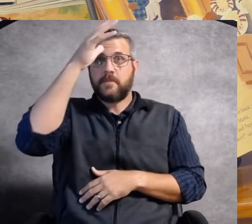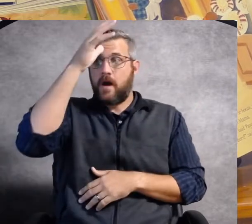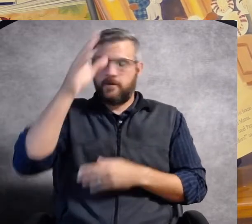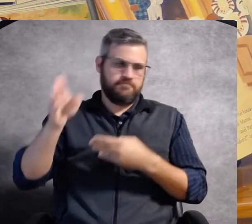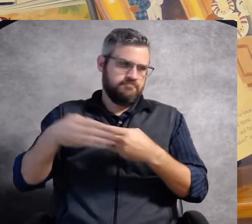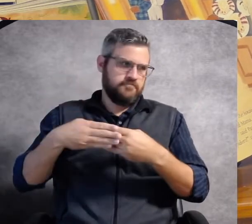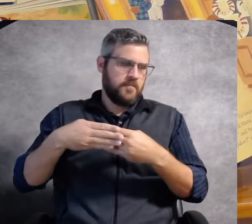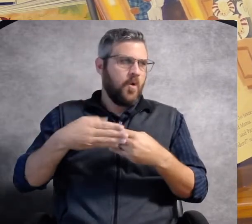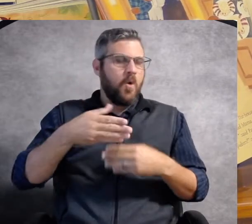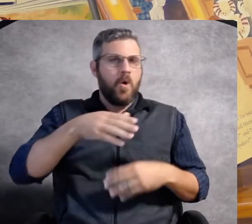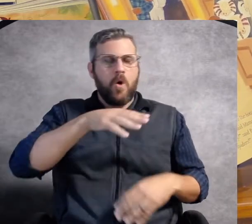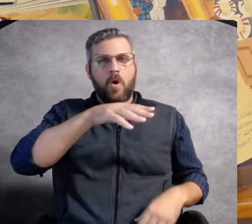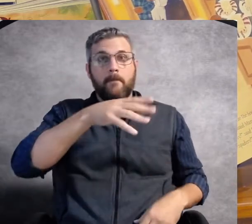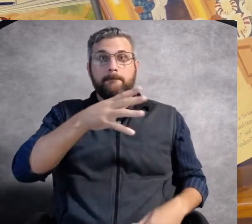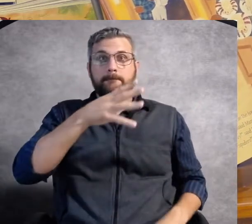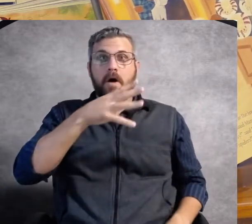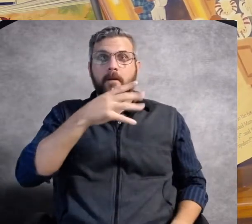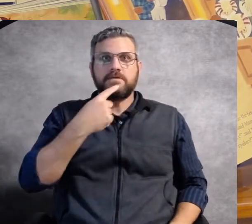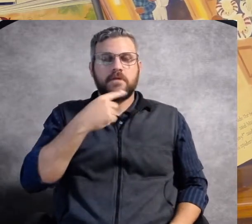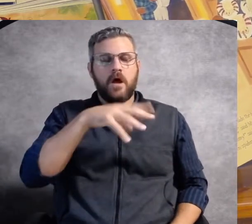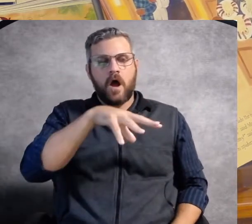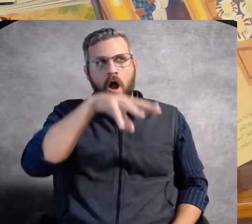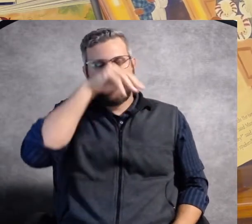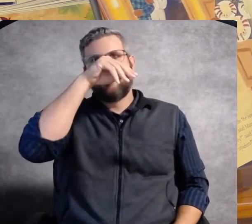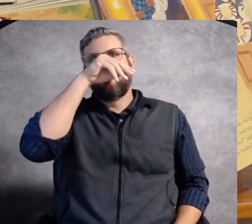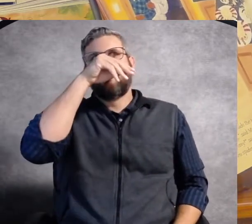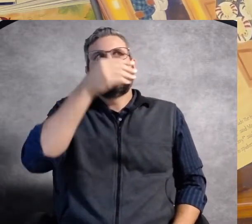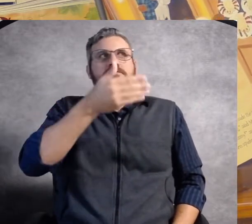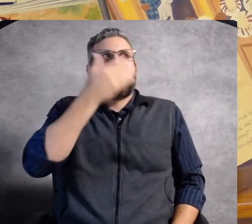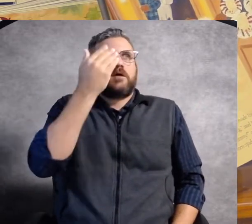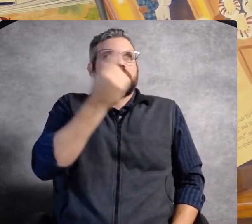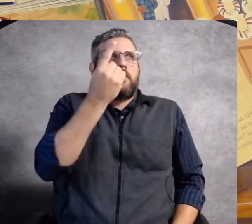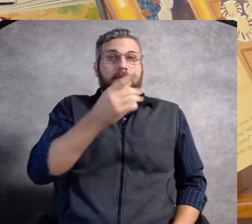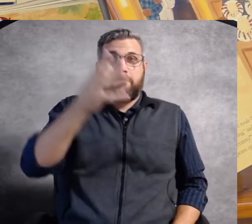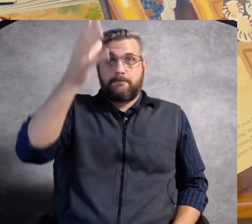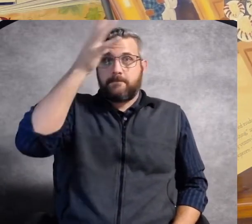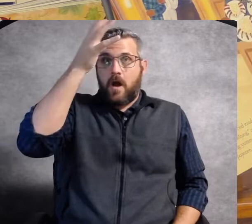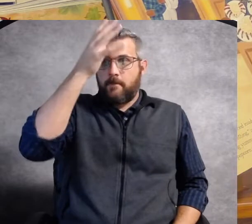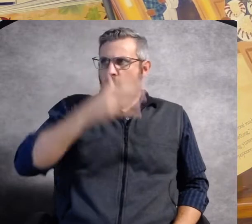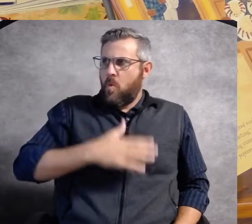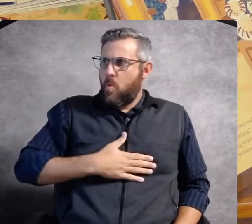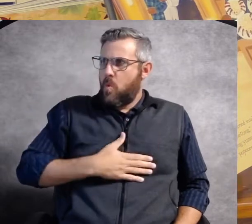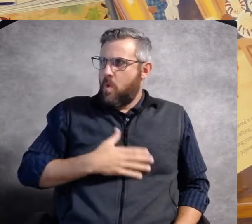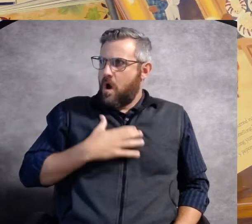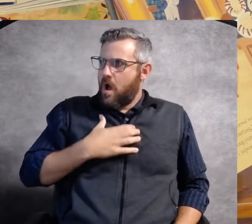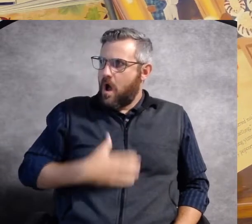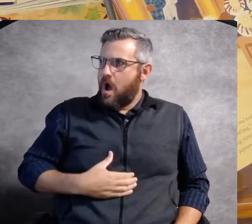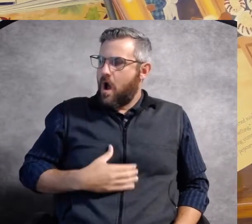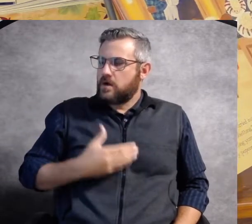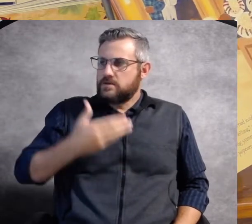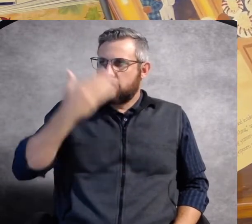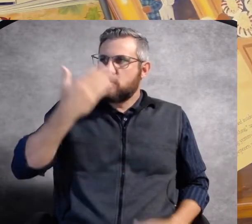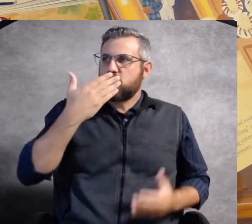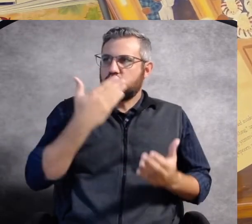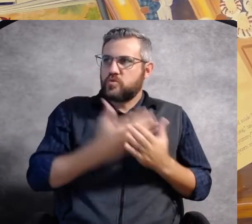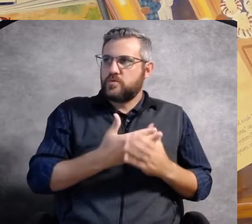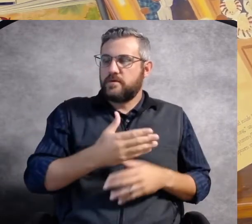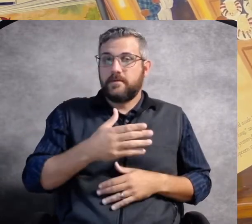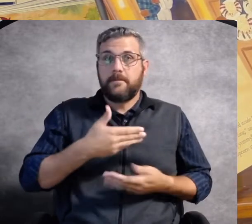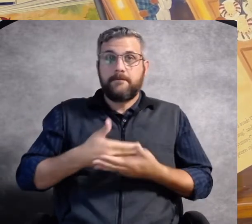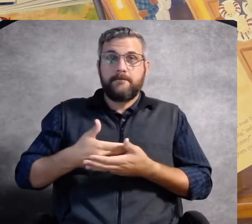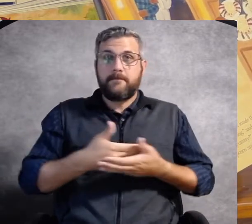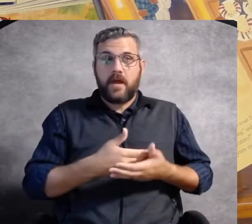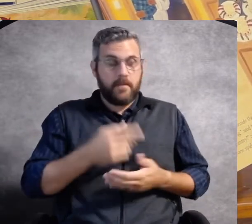Papa shut the door. "I smell something," said Mama. "Something yummy," said Papa. "Woo, scary